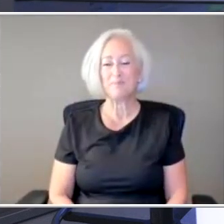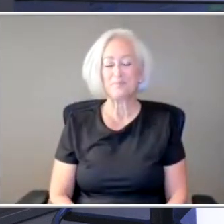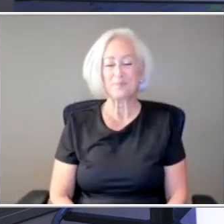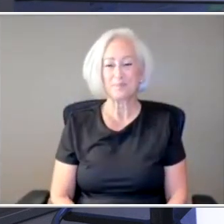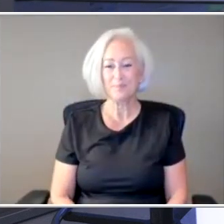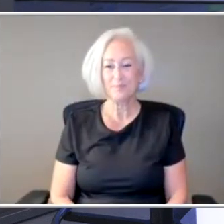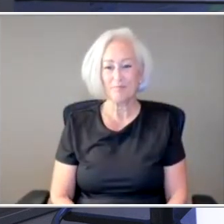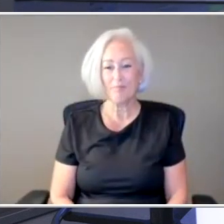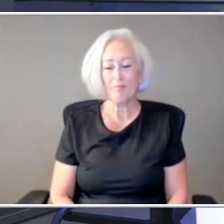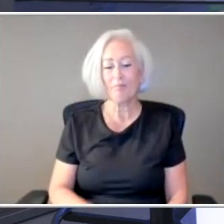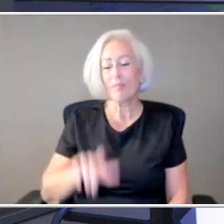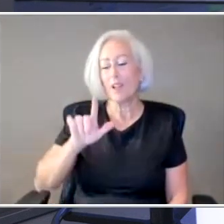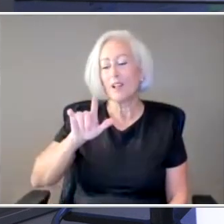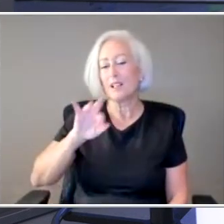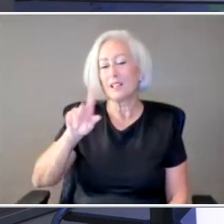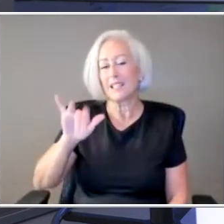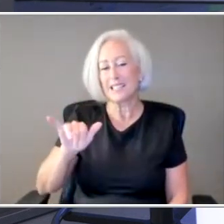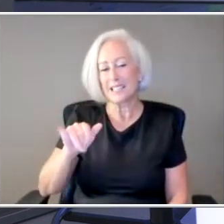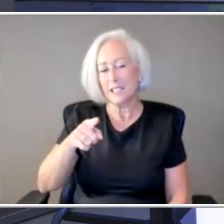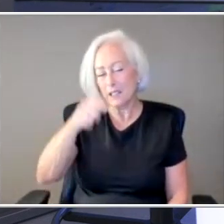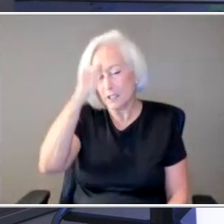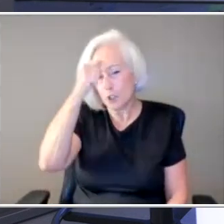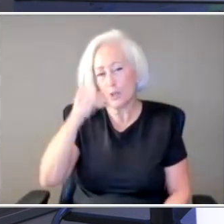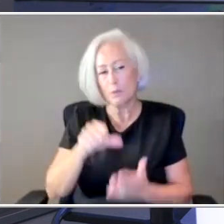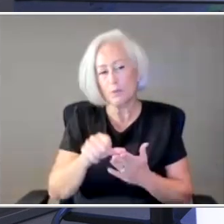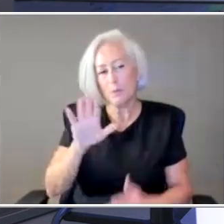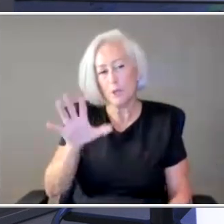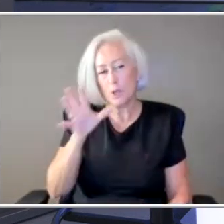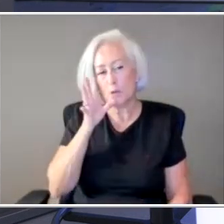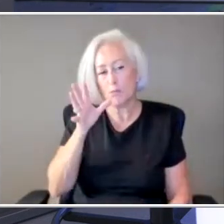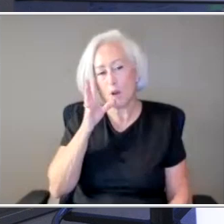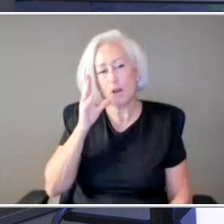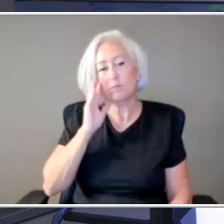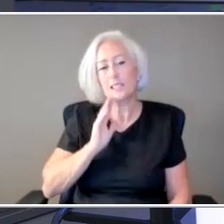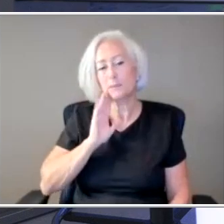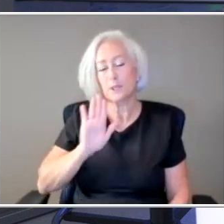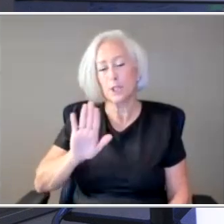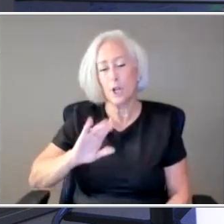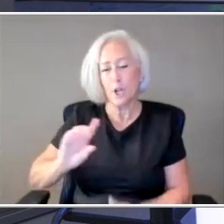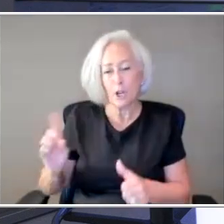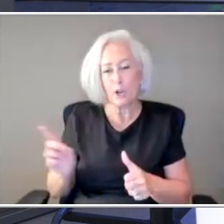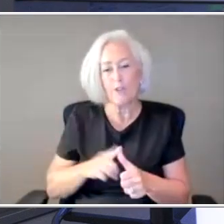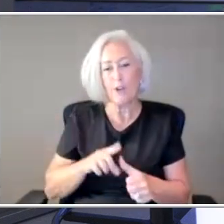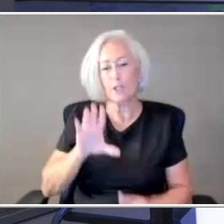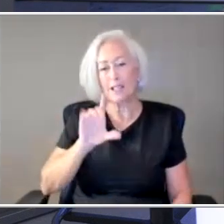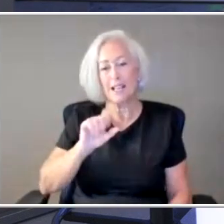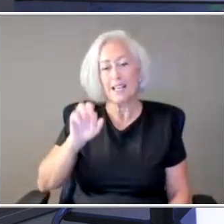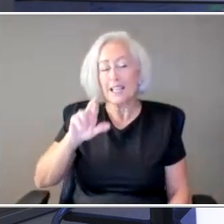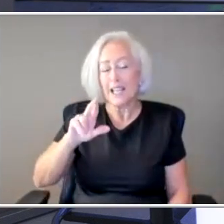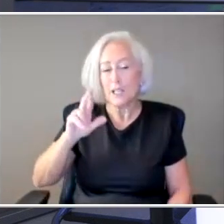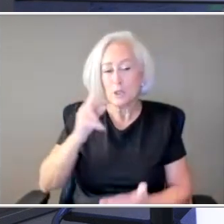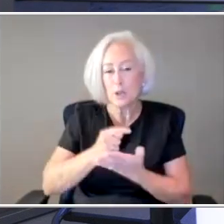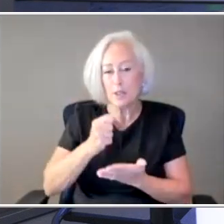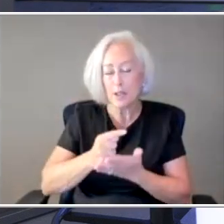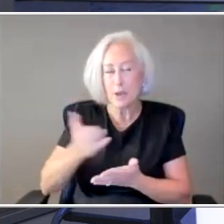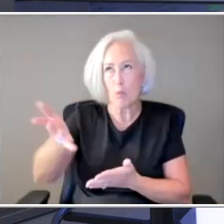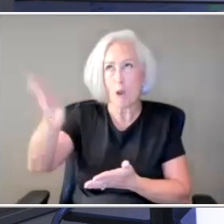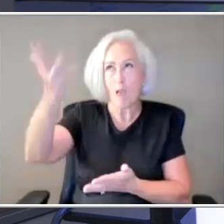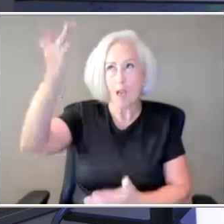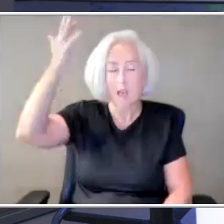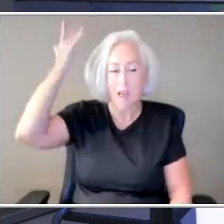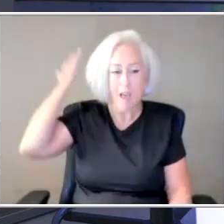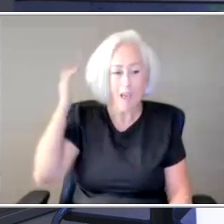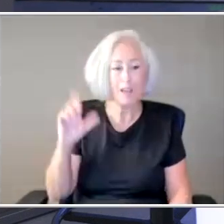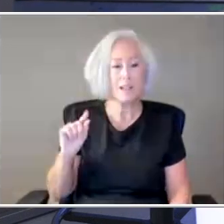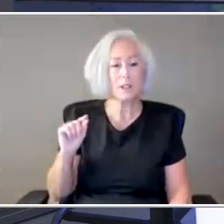Lindsay, do you remember your mom undergoing her first cancer therapies way back in 2012? What was that like